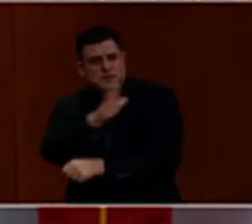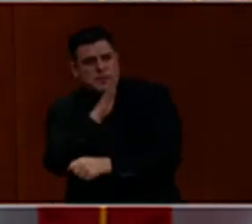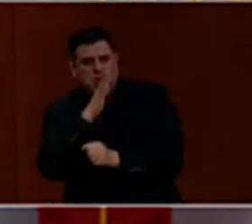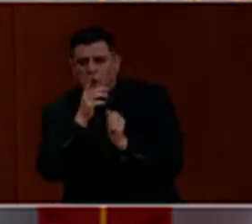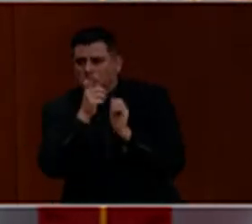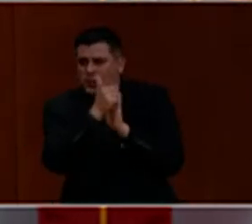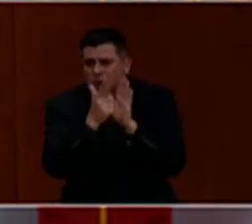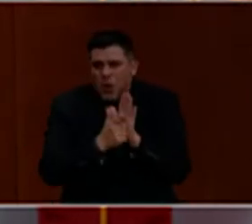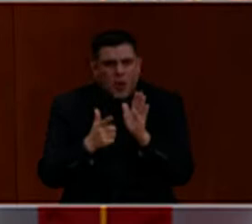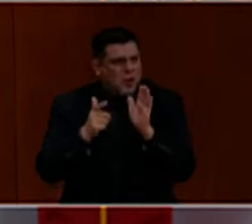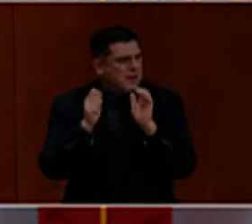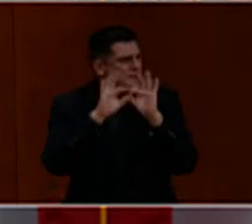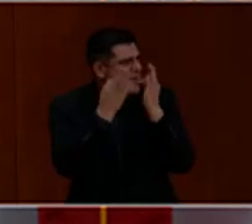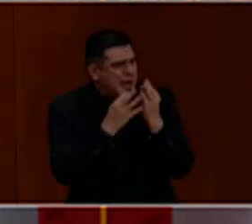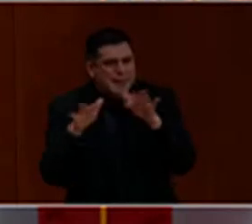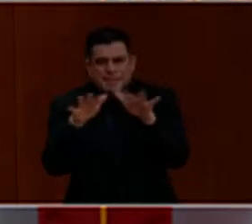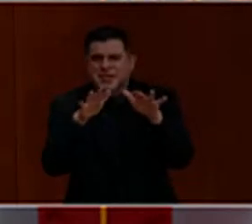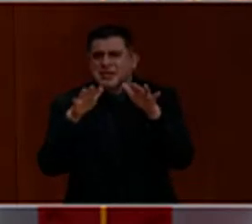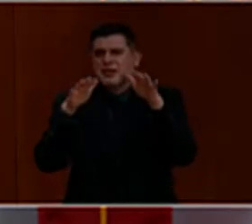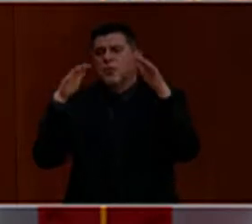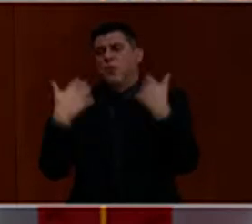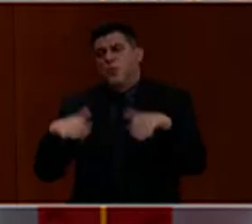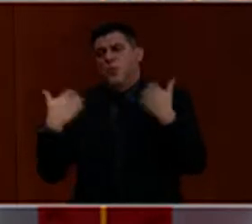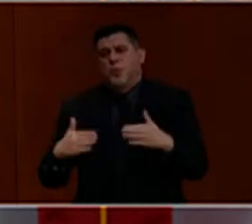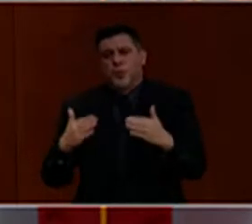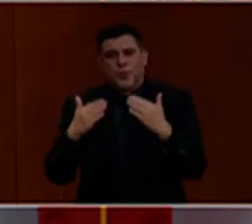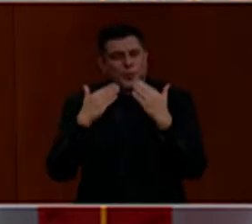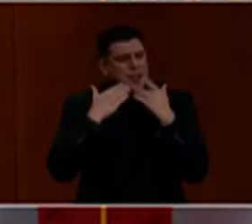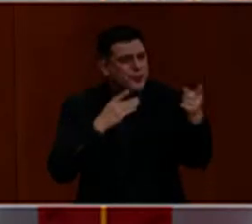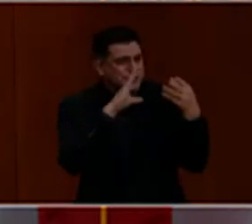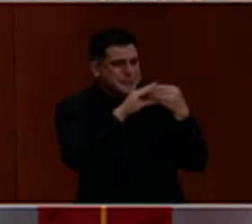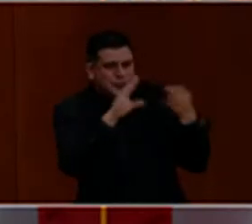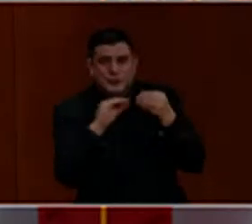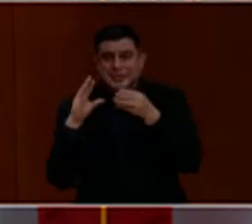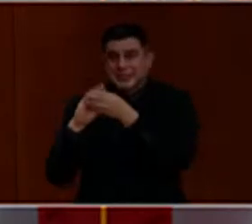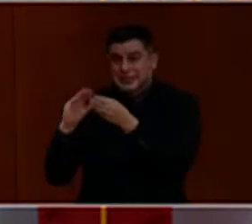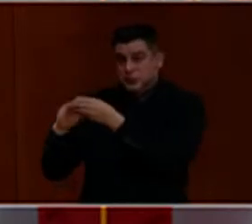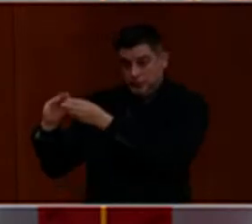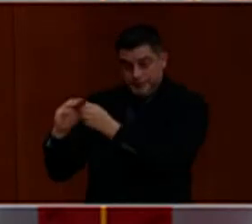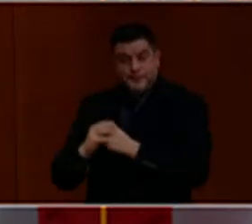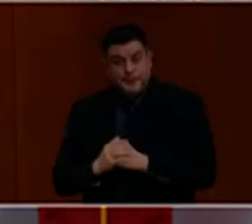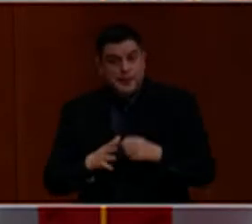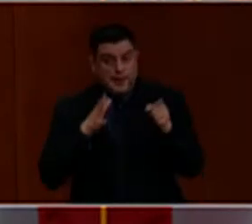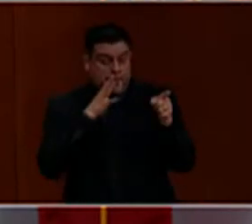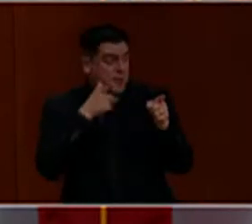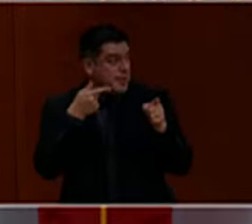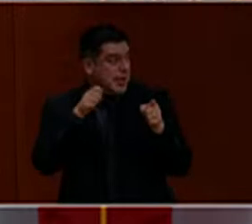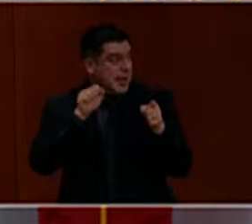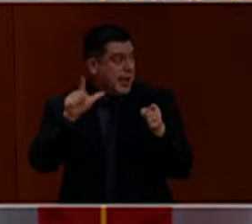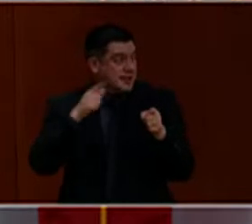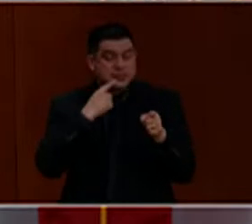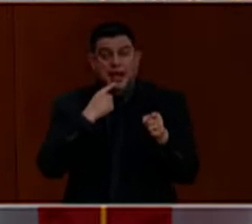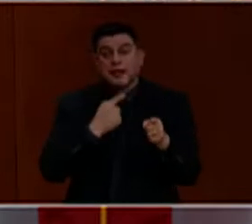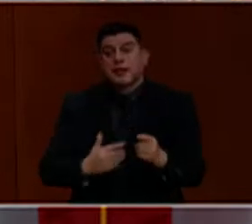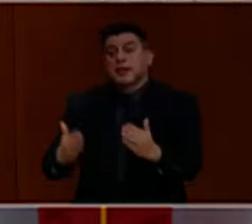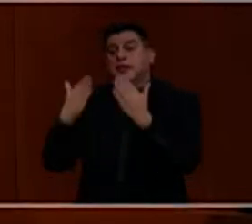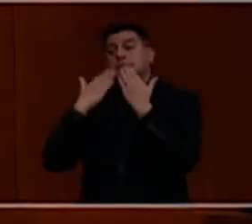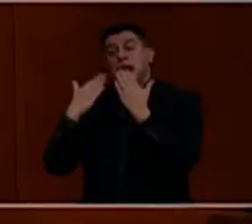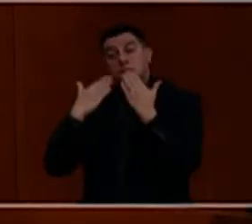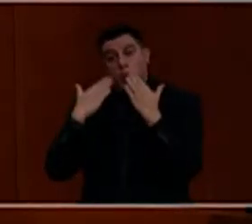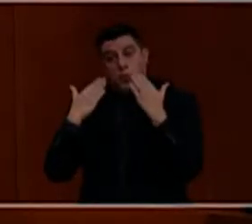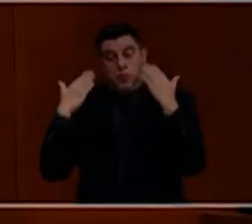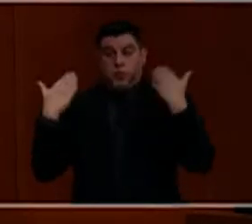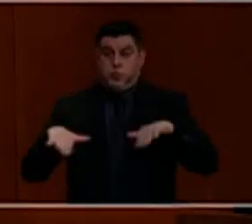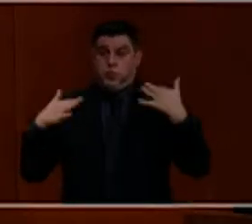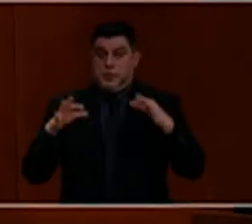Thank come you. here today to do that. Thank you, because it's important that people know this. Yeah, no, absolutely. And we do